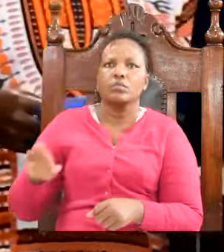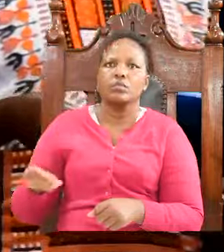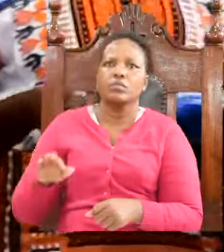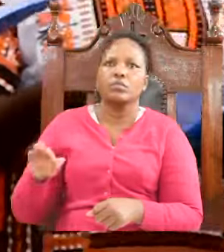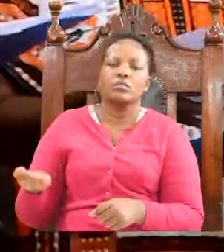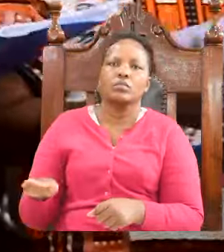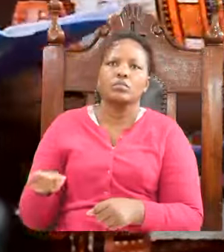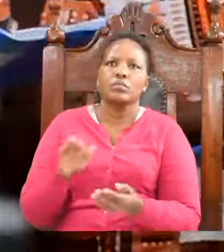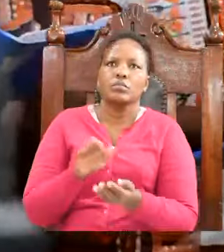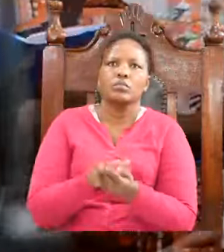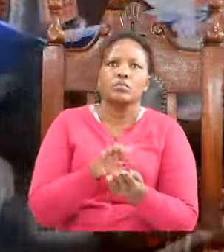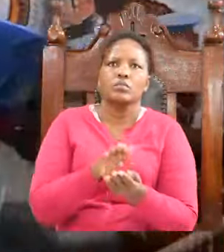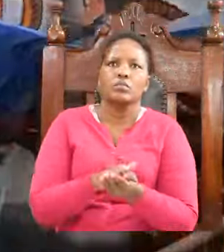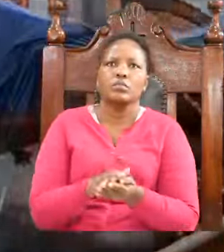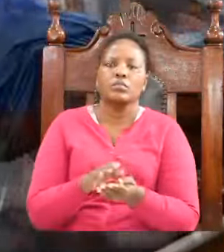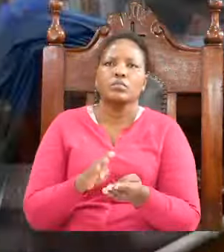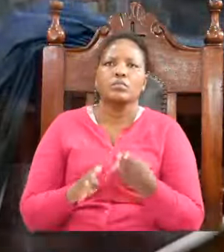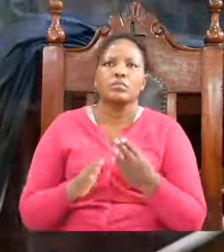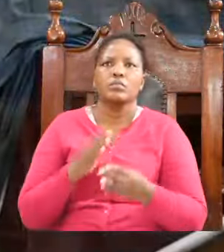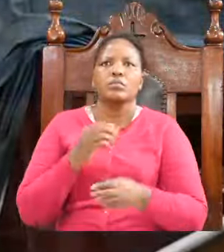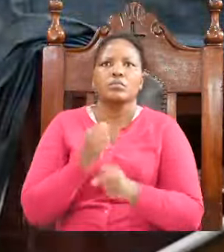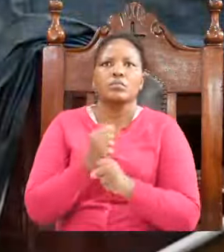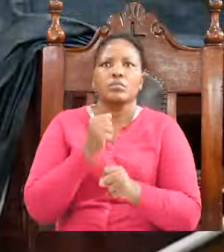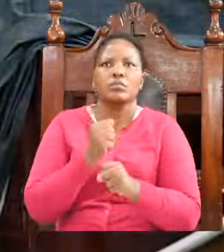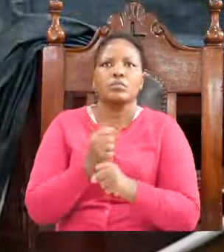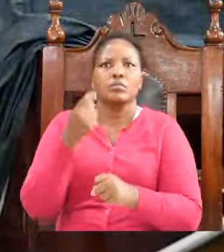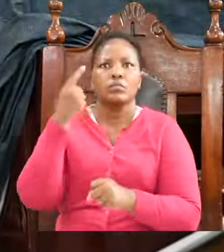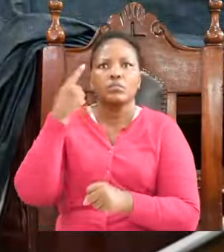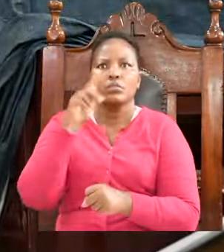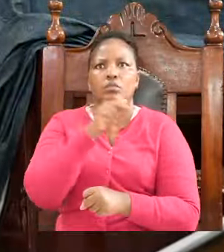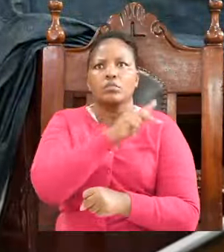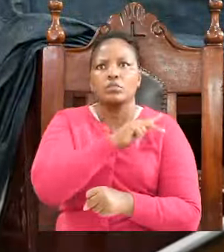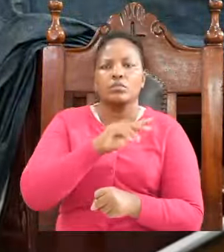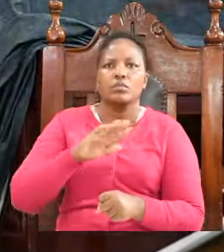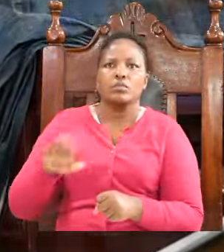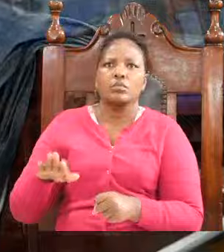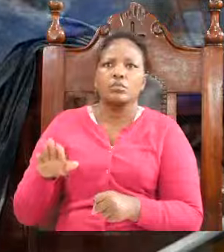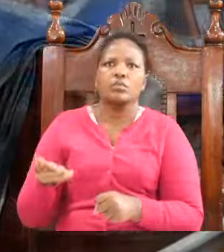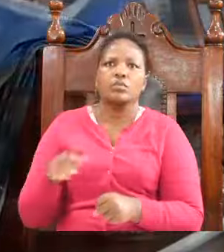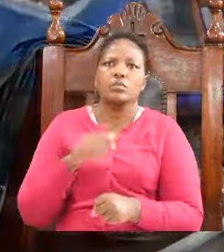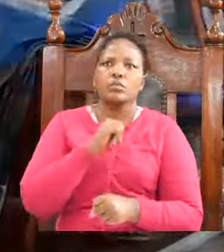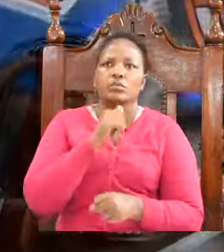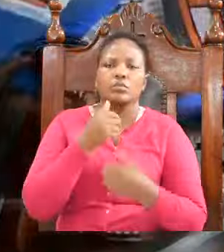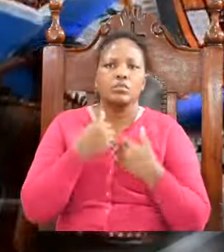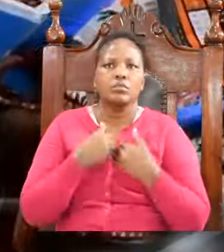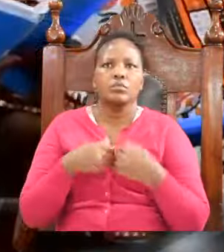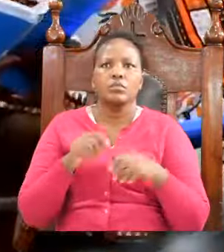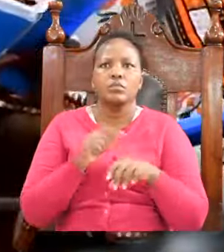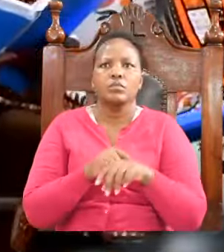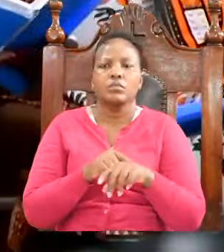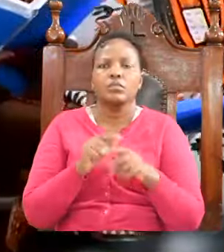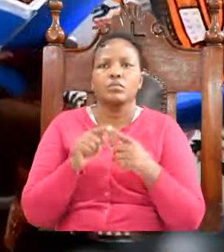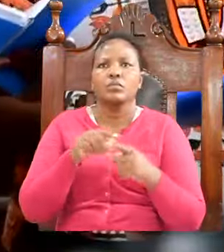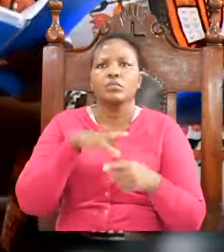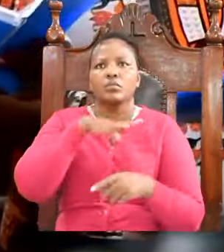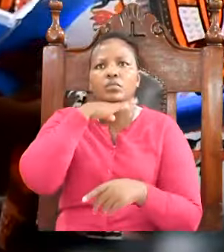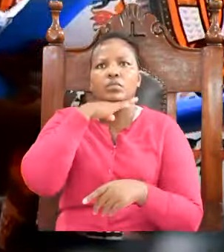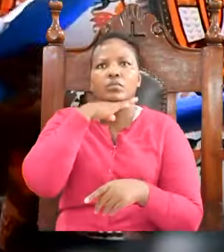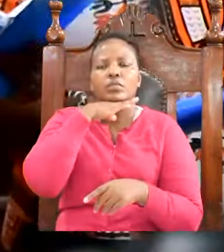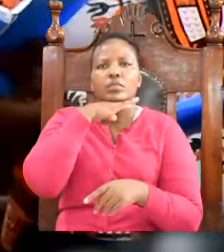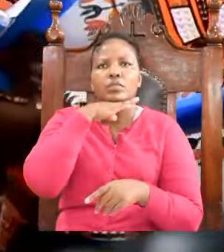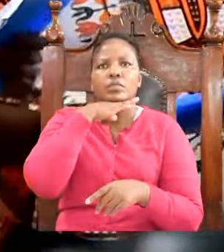the kingdom. Keep so busy working for the kingdom. And God time